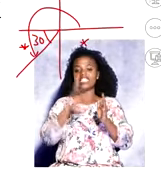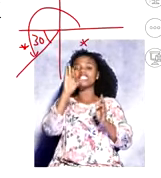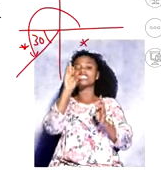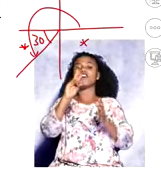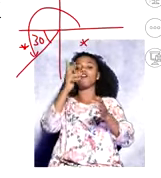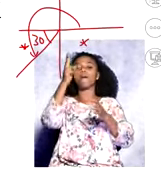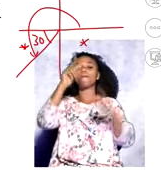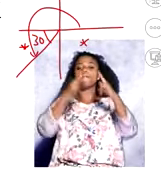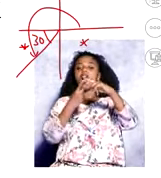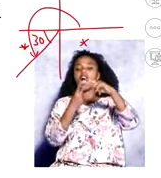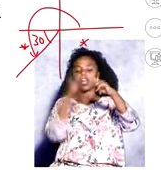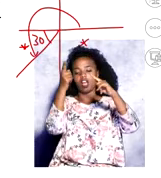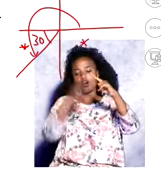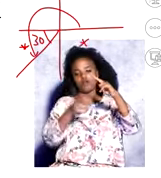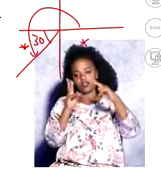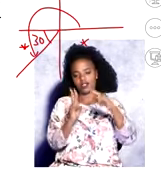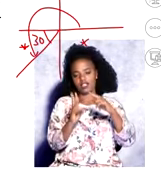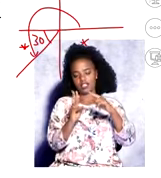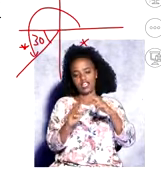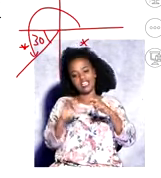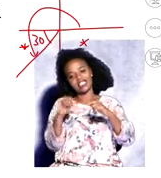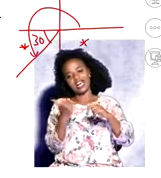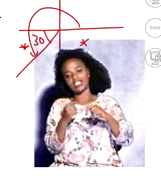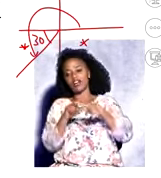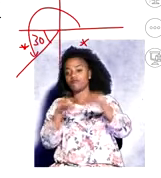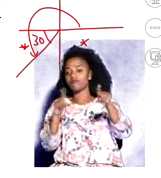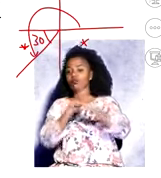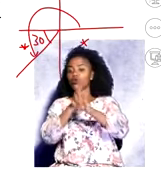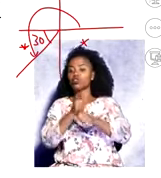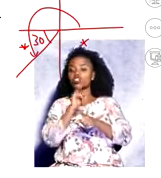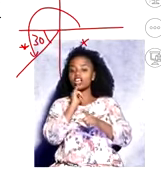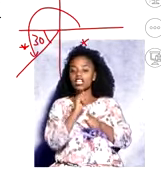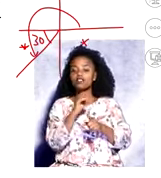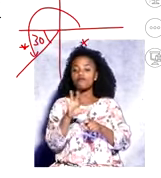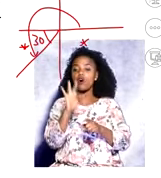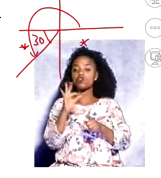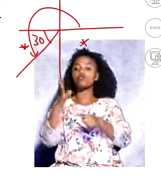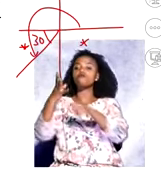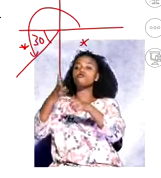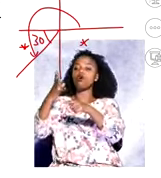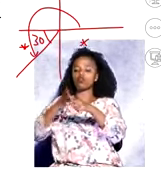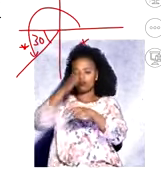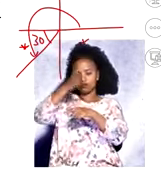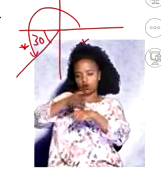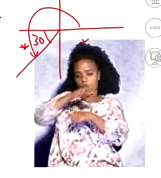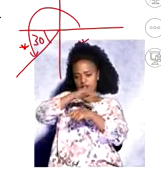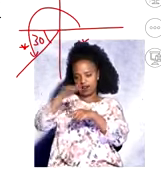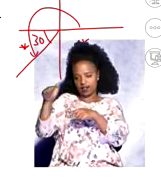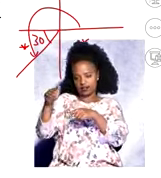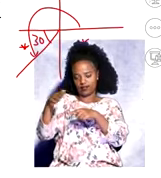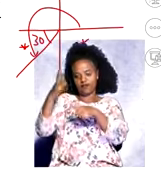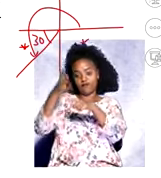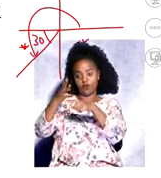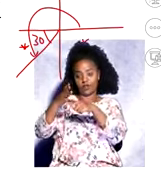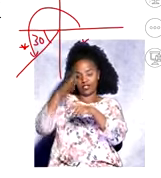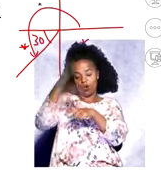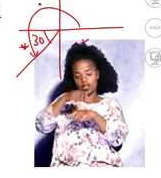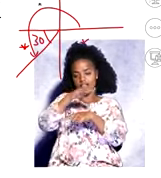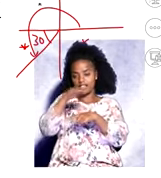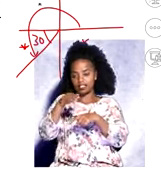pi over 6. And the other particular solution is found on the fourth quadrant,